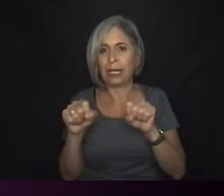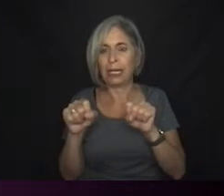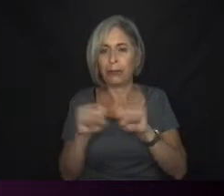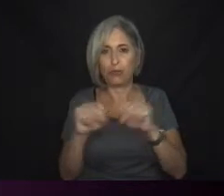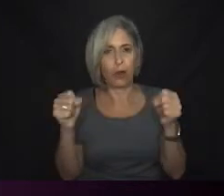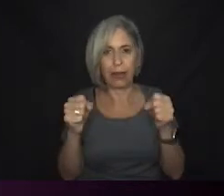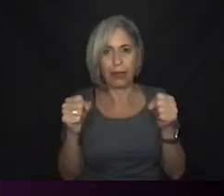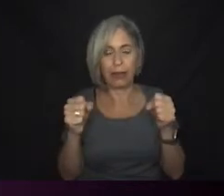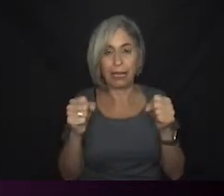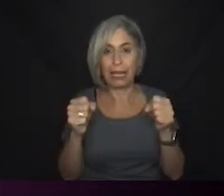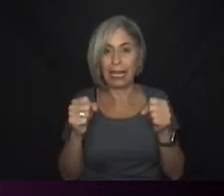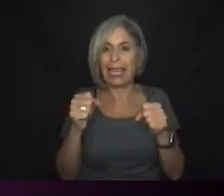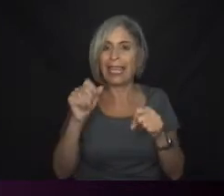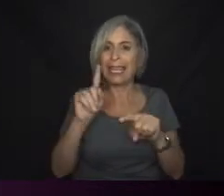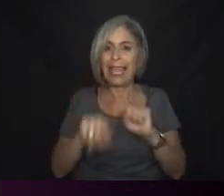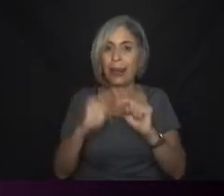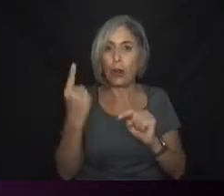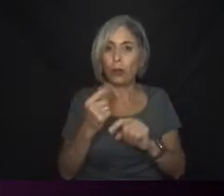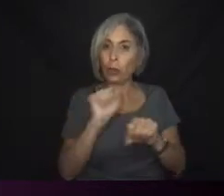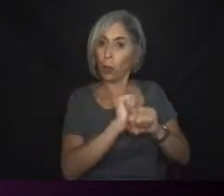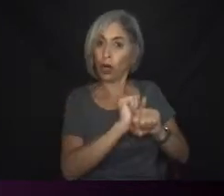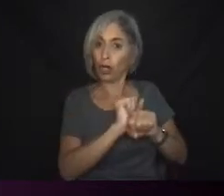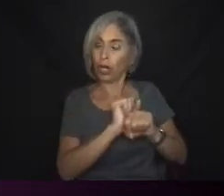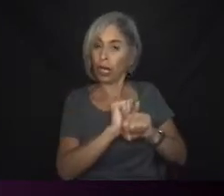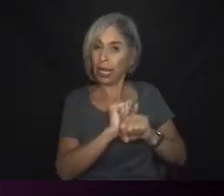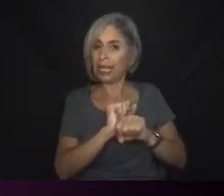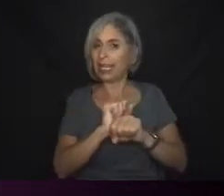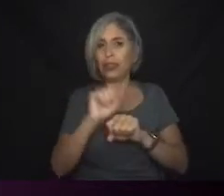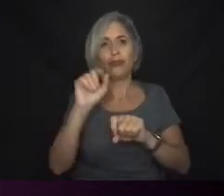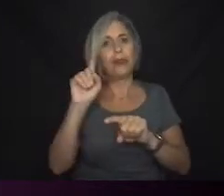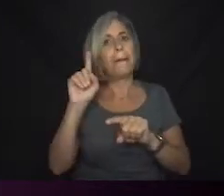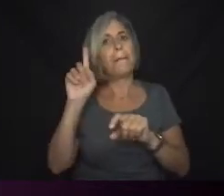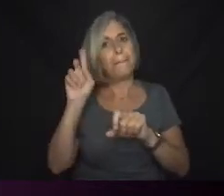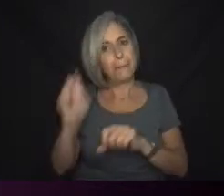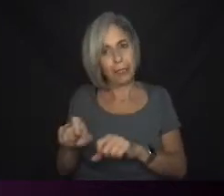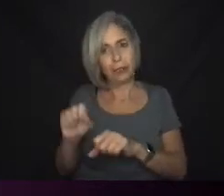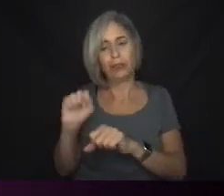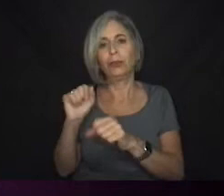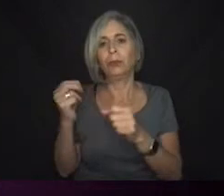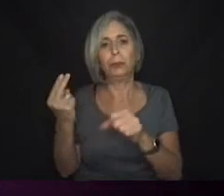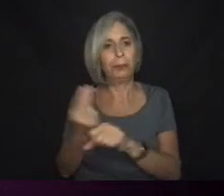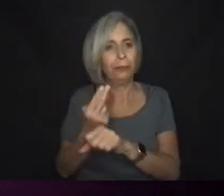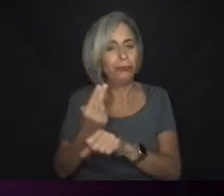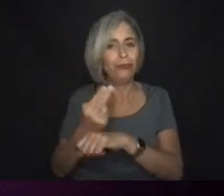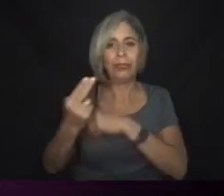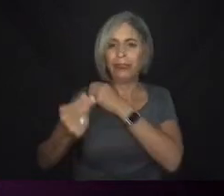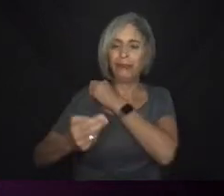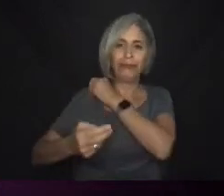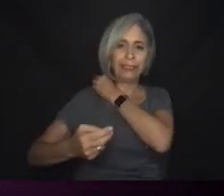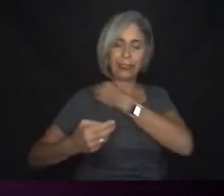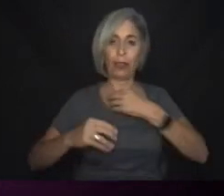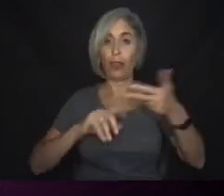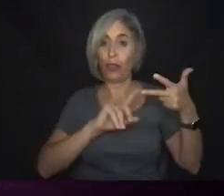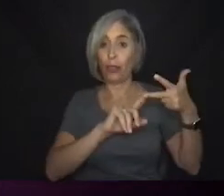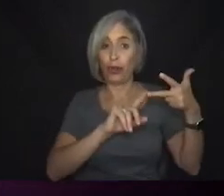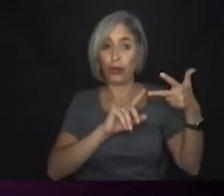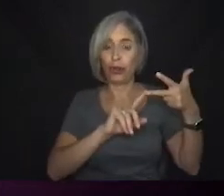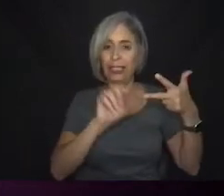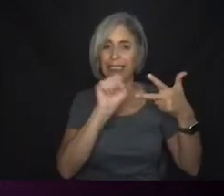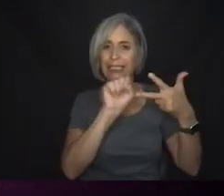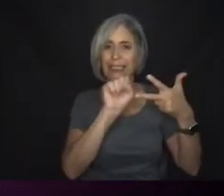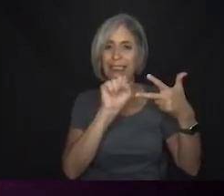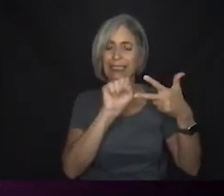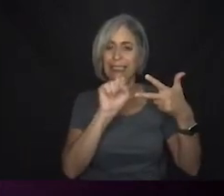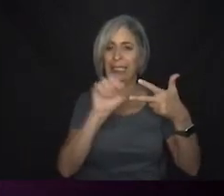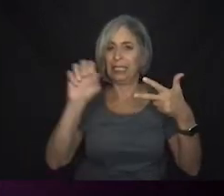to be right at this case. And if it doesn't, you're going to have a hard time because your users are probably going to be annoyed at you. And third is